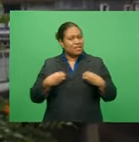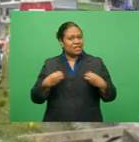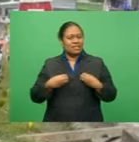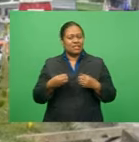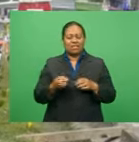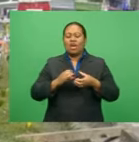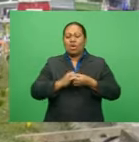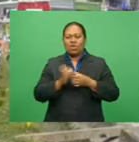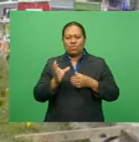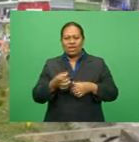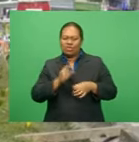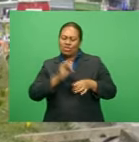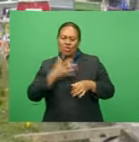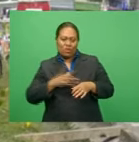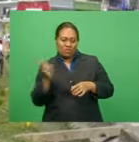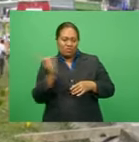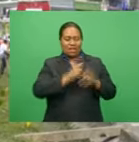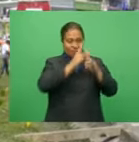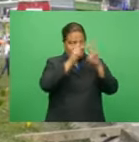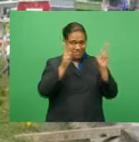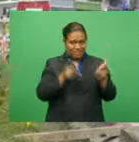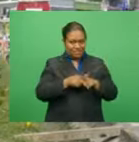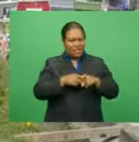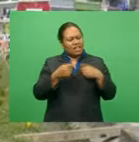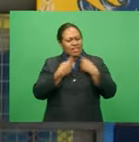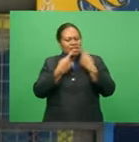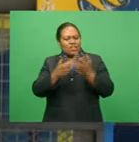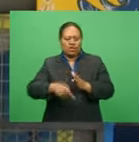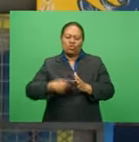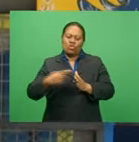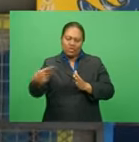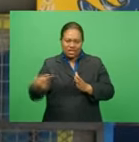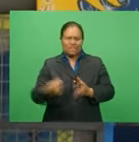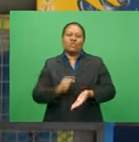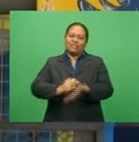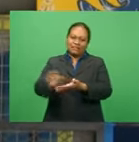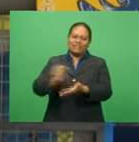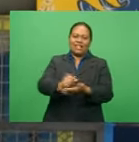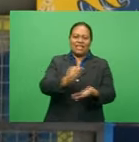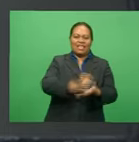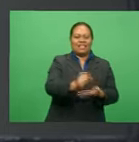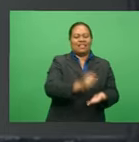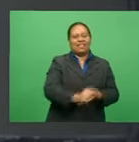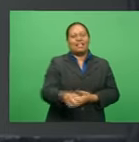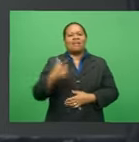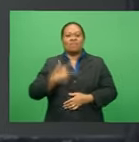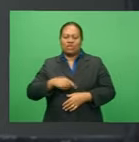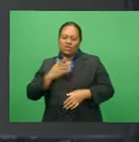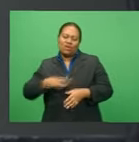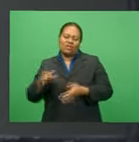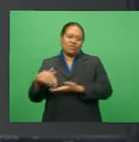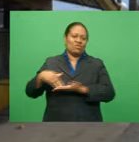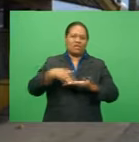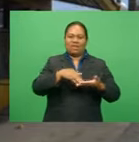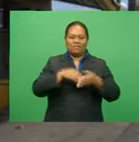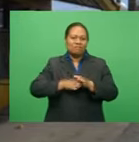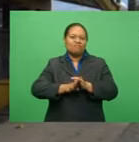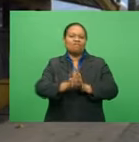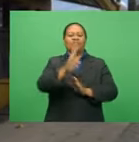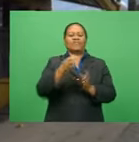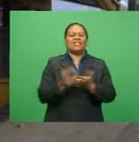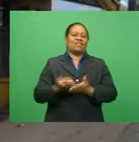to come on camera have stated that they will continue to push for sales as they want to contribute to rebuilding the